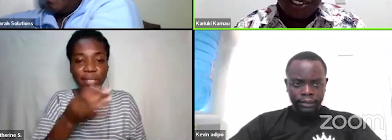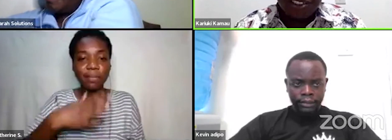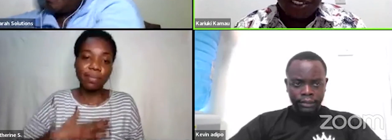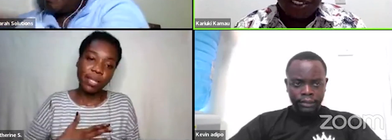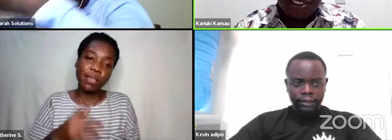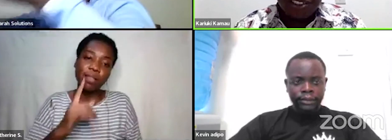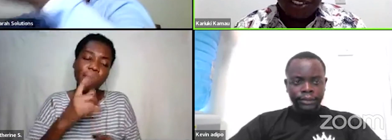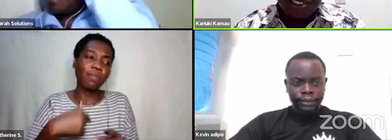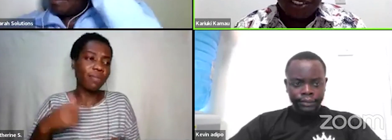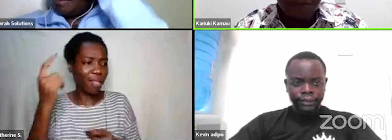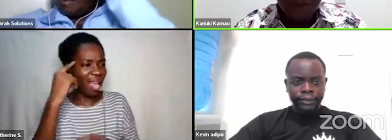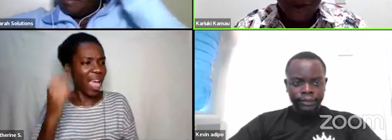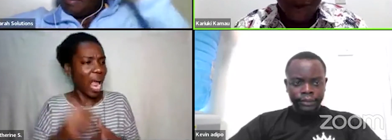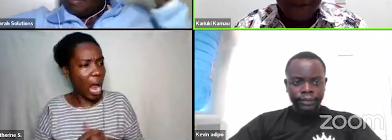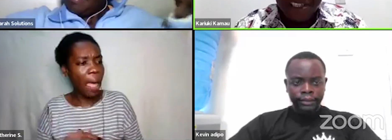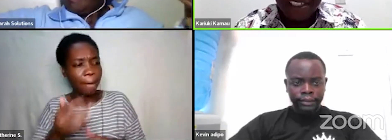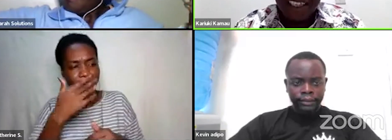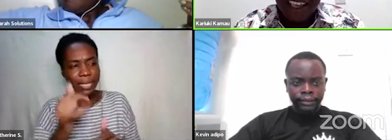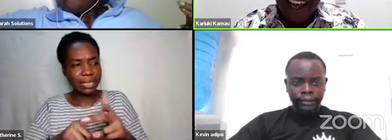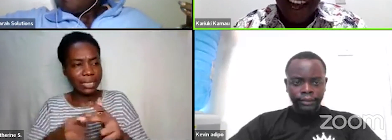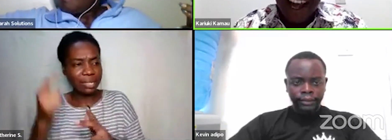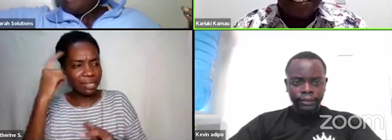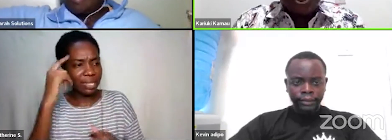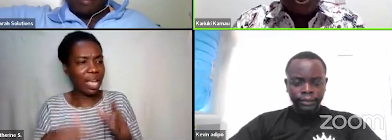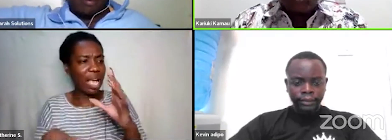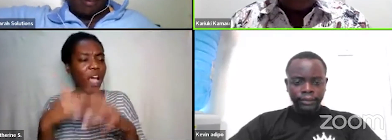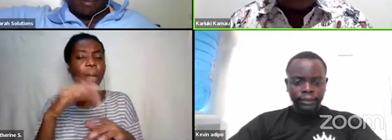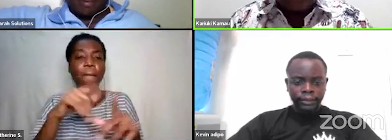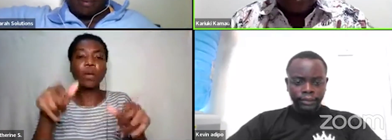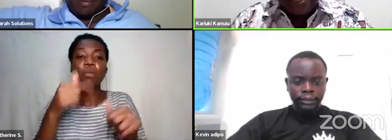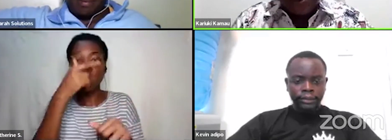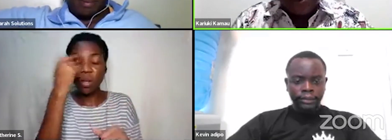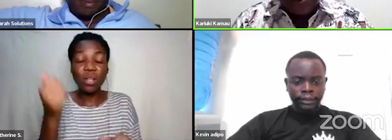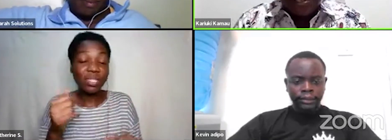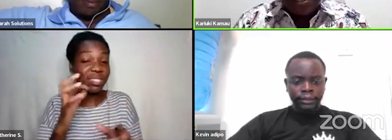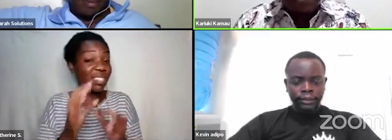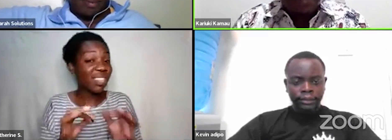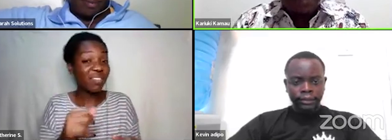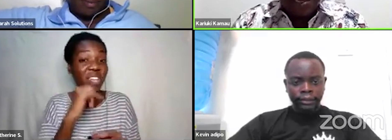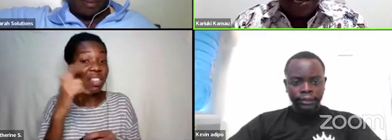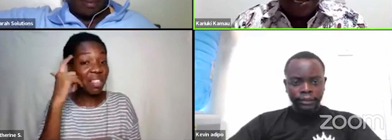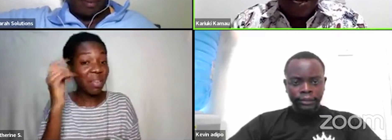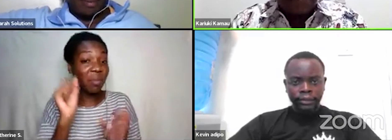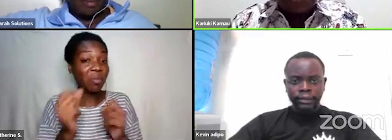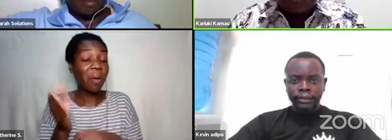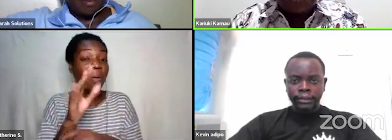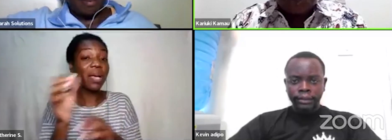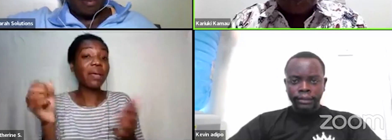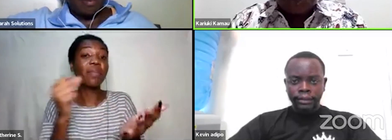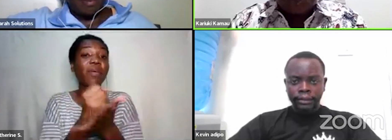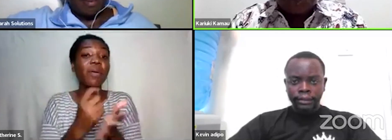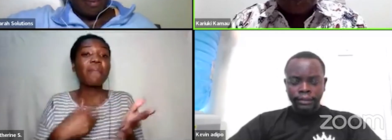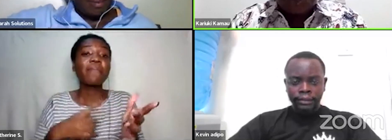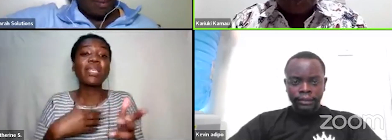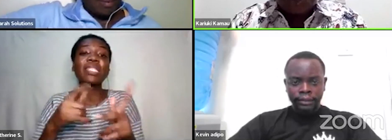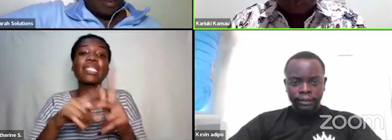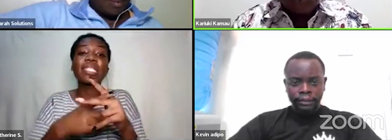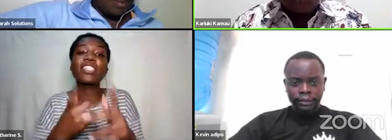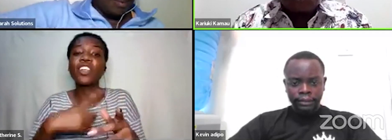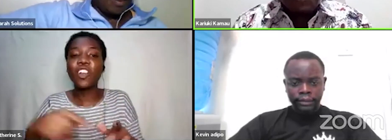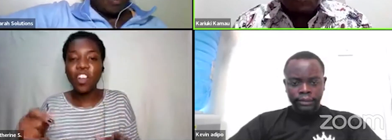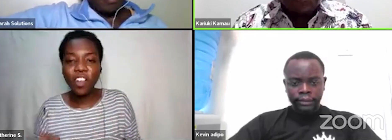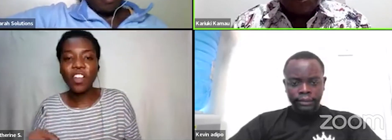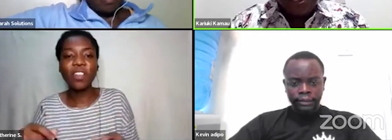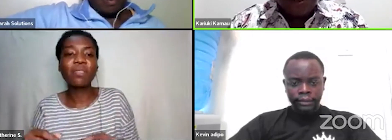thinking outside the box. Otherwise, I will have to go back to employment. I started going to Isiri with my laptop bag to